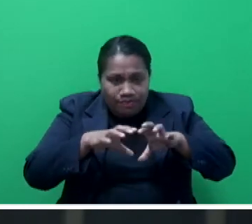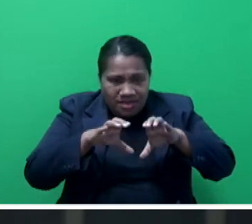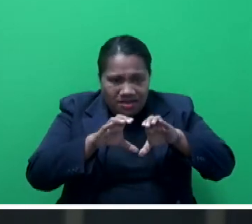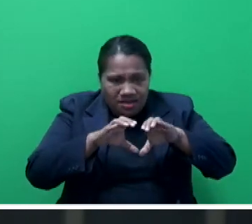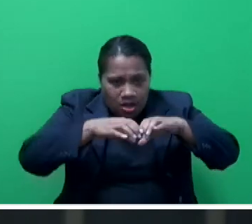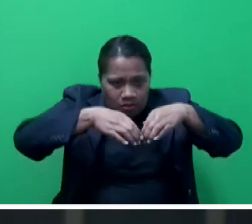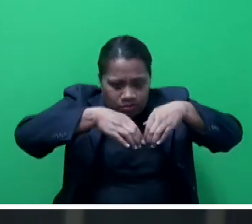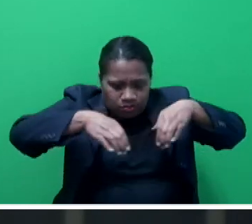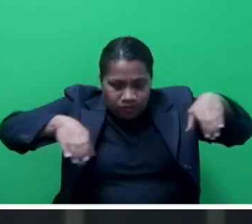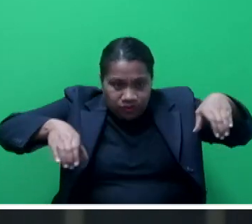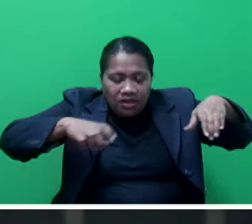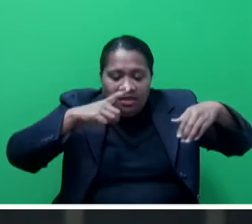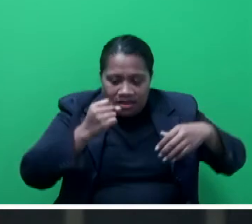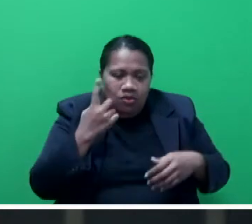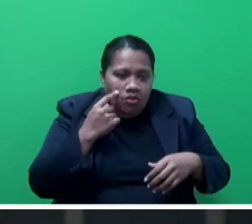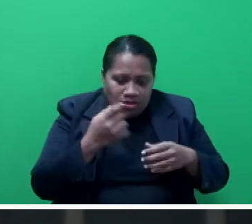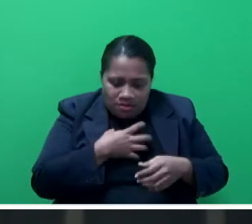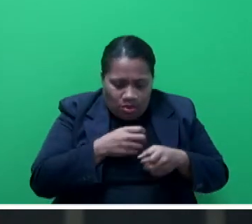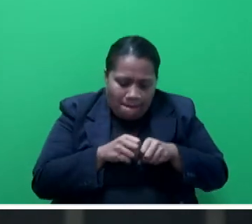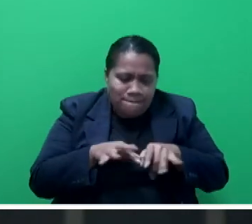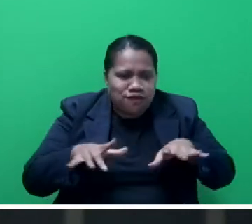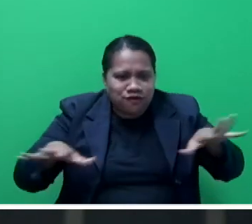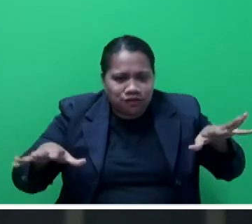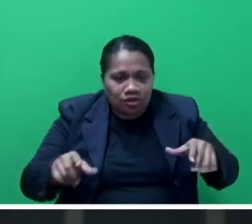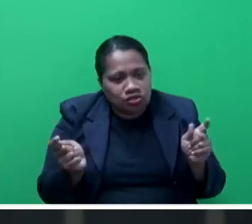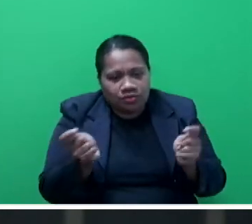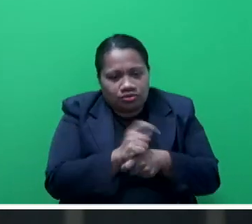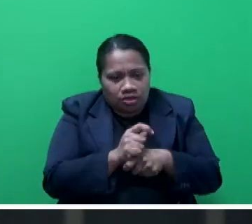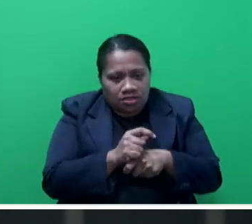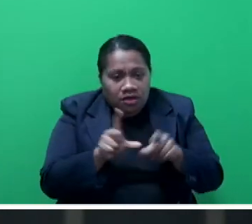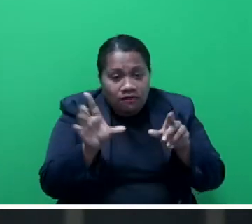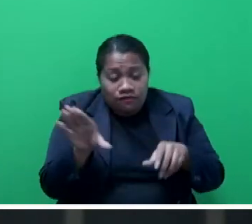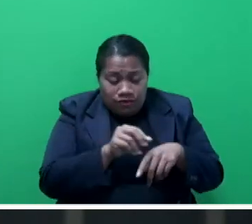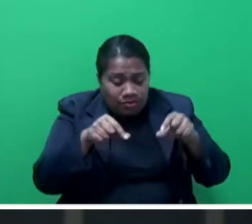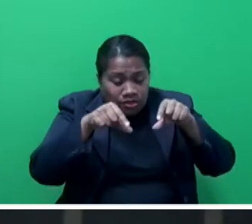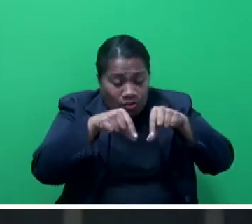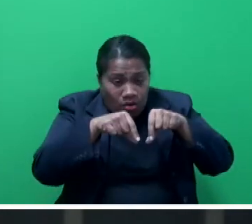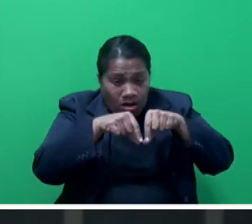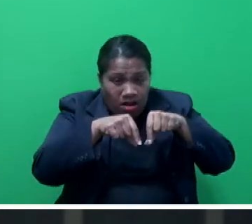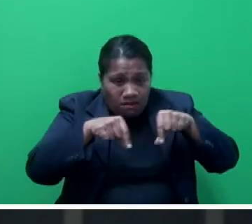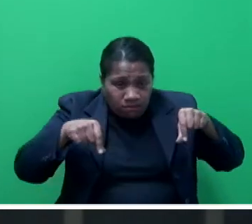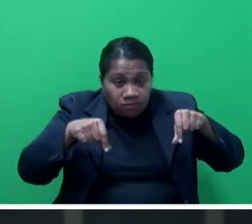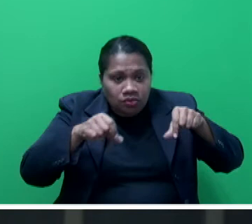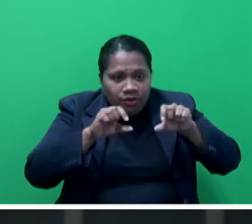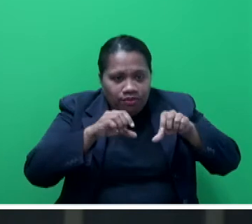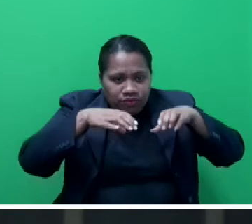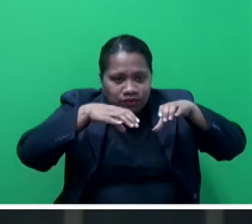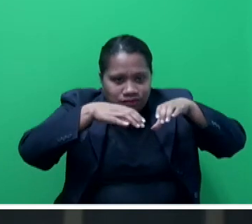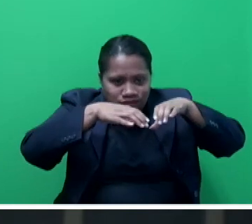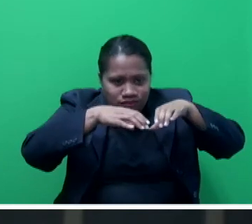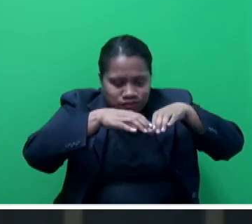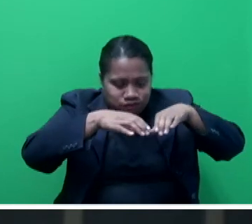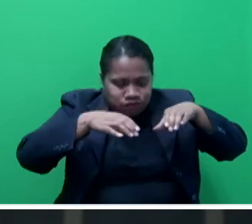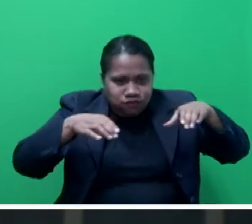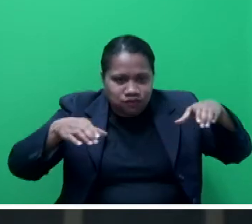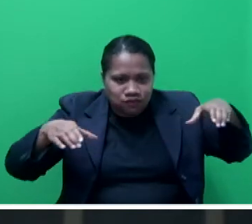volume. As I've said before, WEF operates a network that was built over half a century ago, and a lot of the age of the